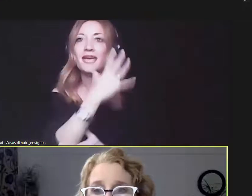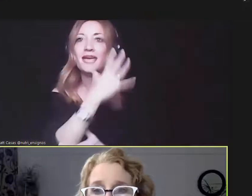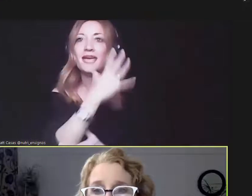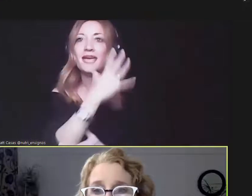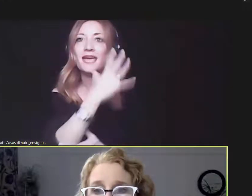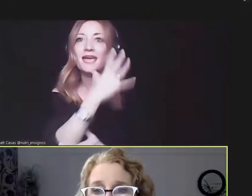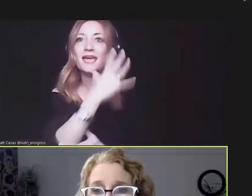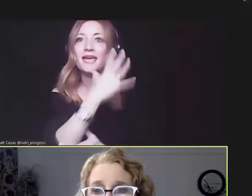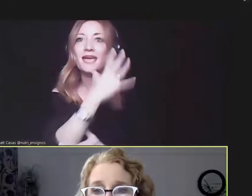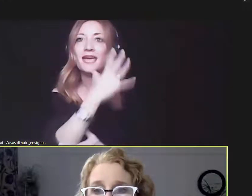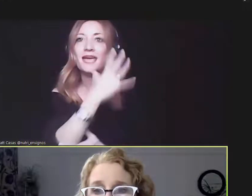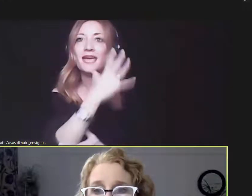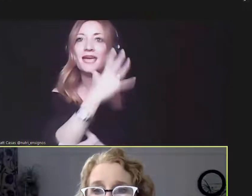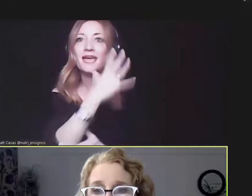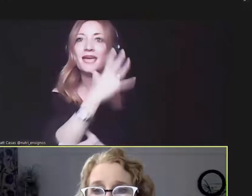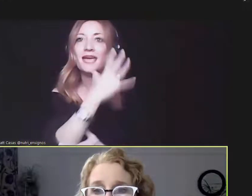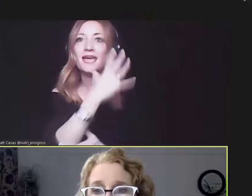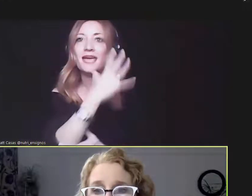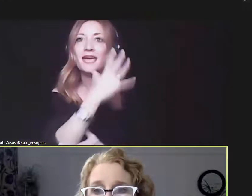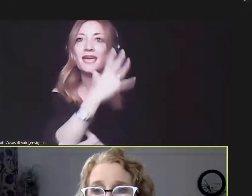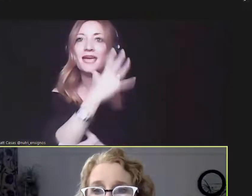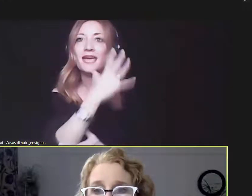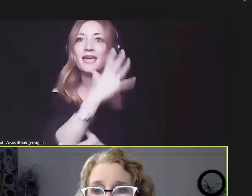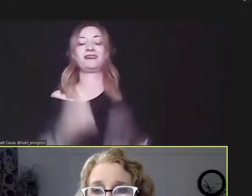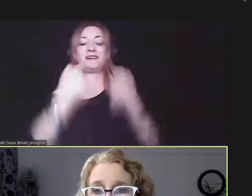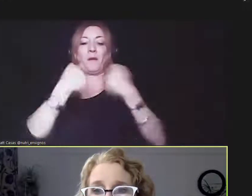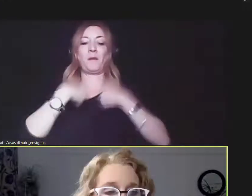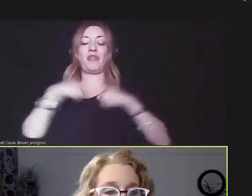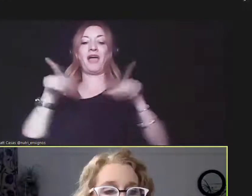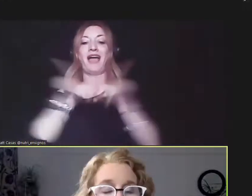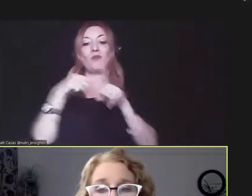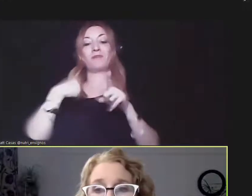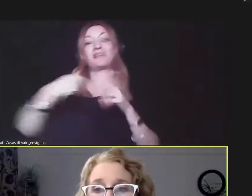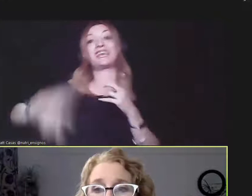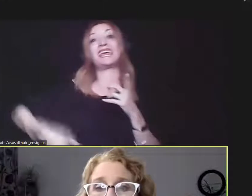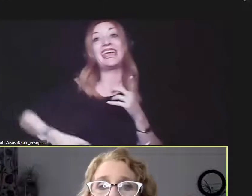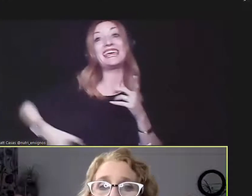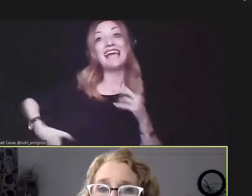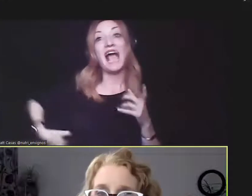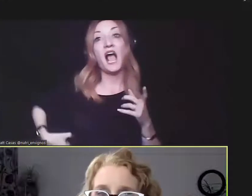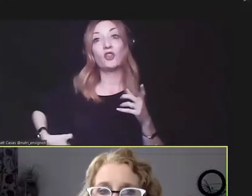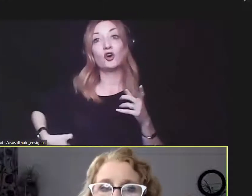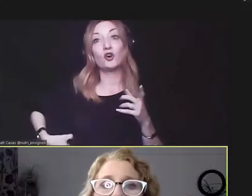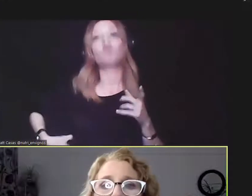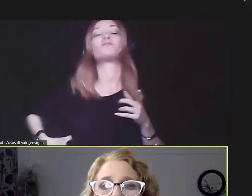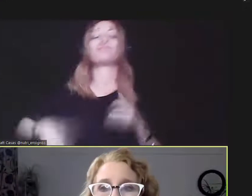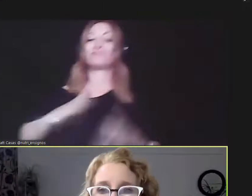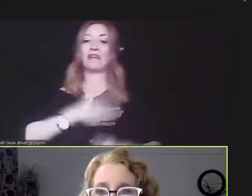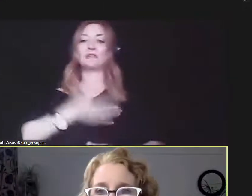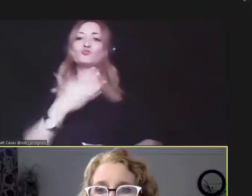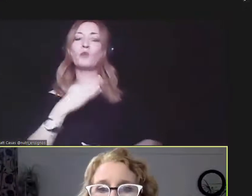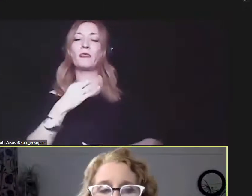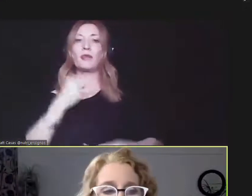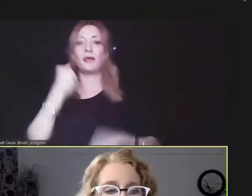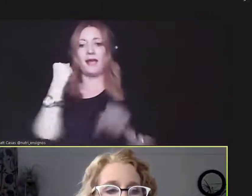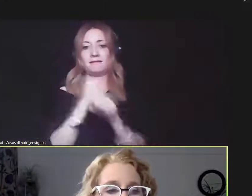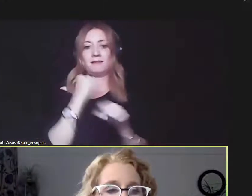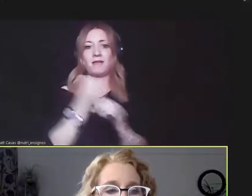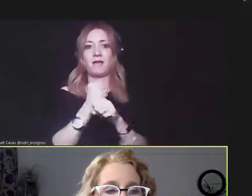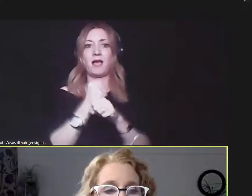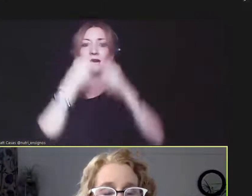the mechanism it needs to be efficient in running the normal